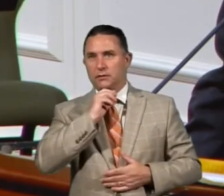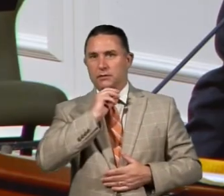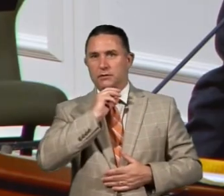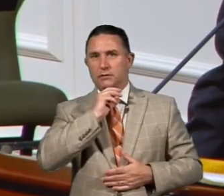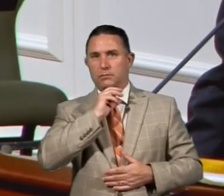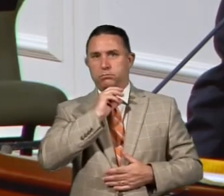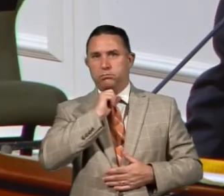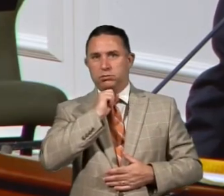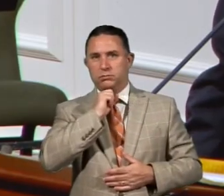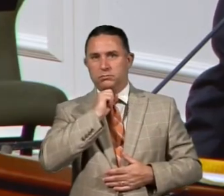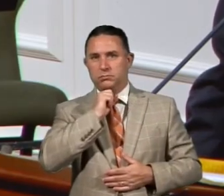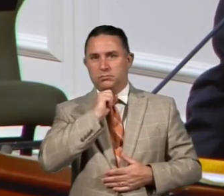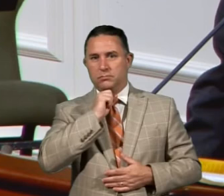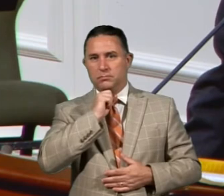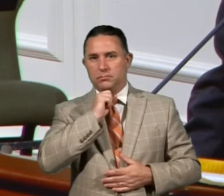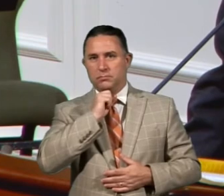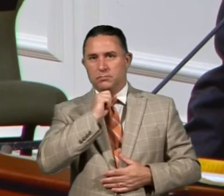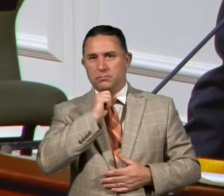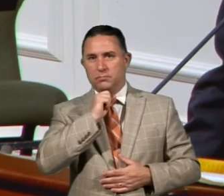Mom,